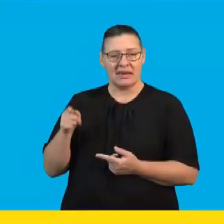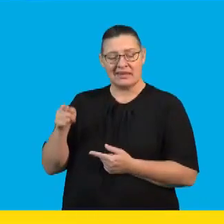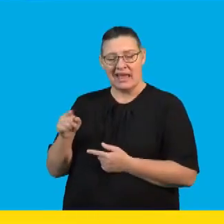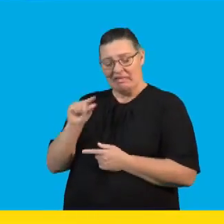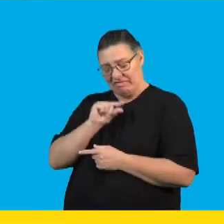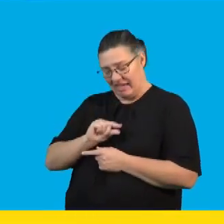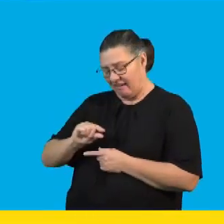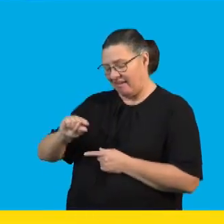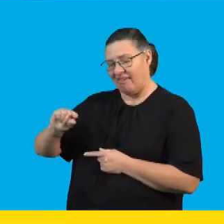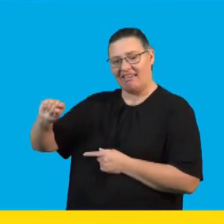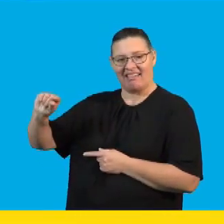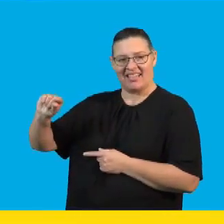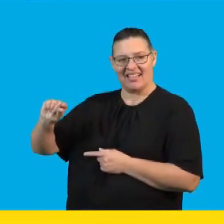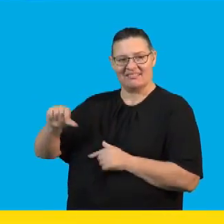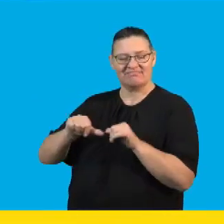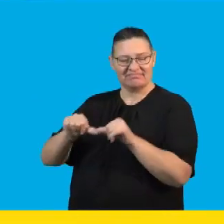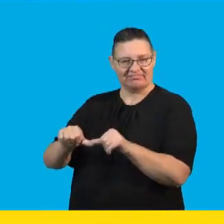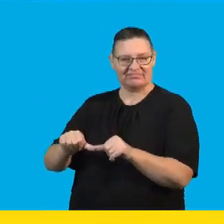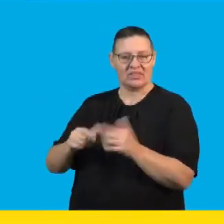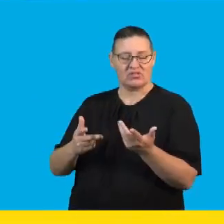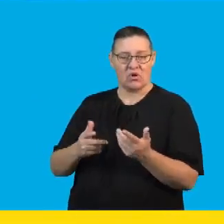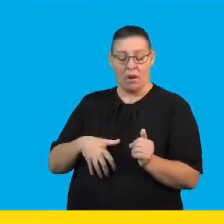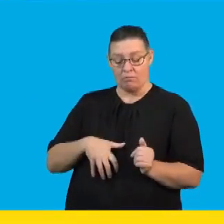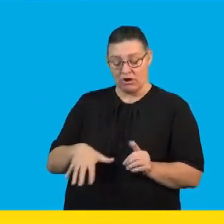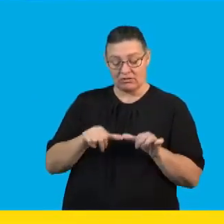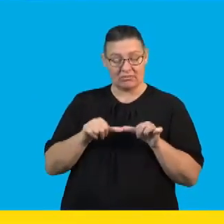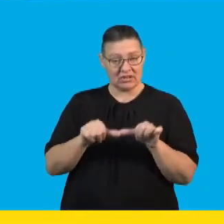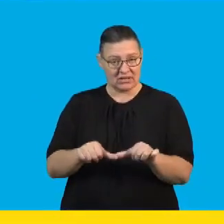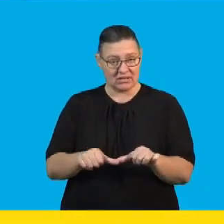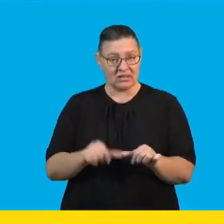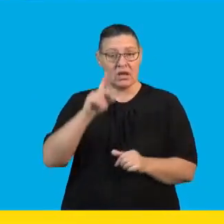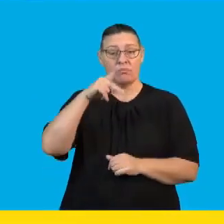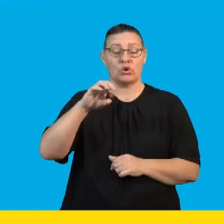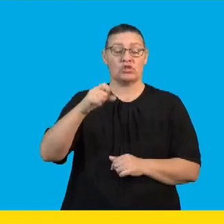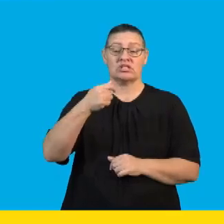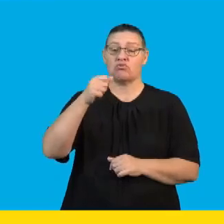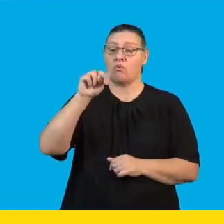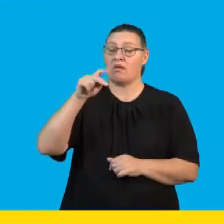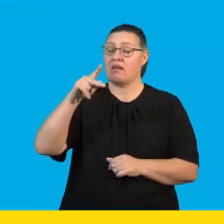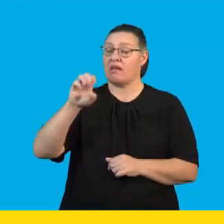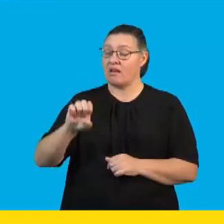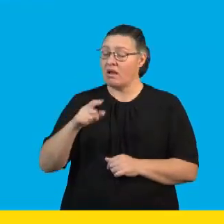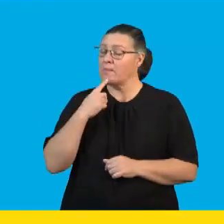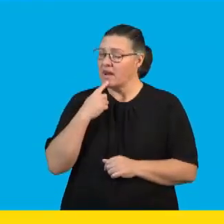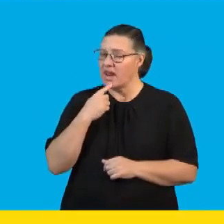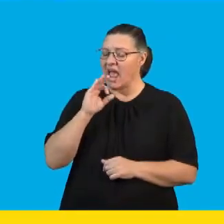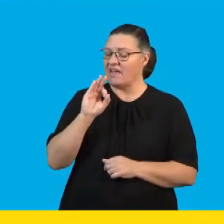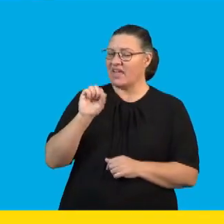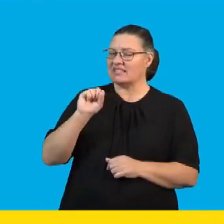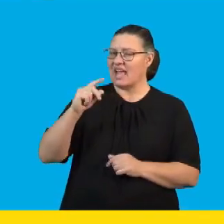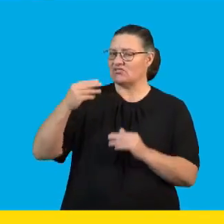by maintaining the thickness of the endometrium. Therefore, if pregnancy is maintained, if progesterone is at its peak, it